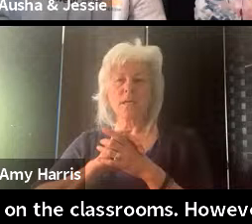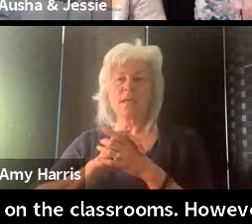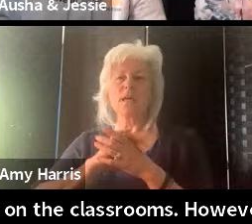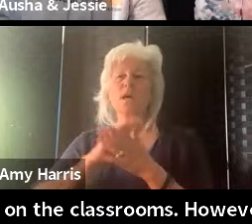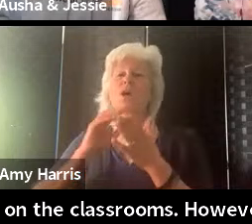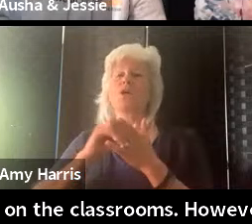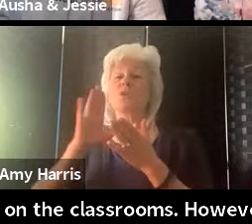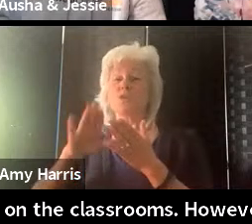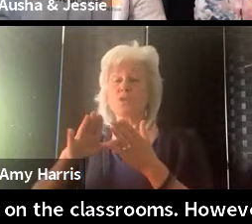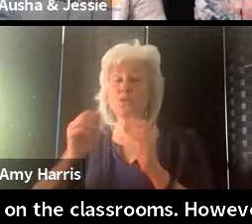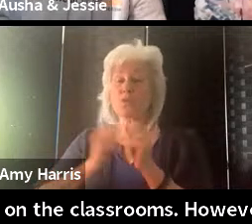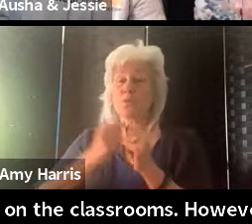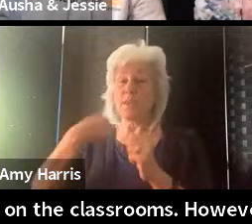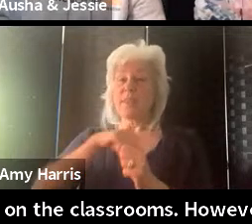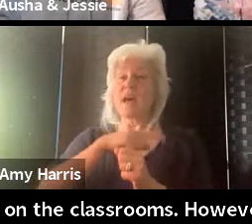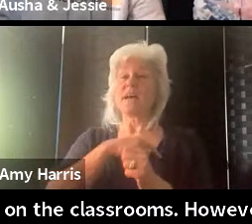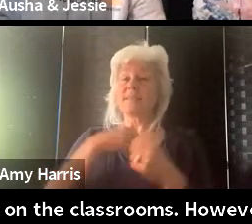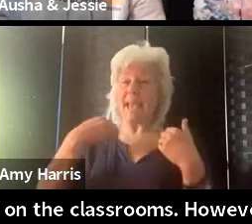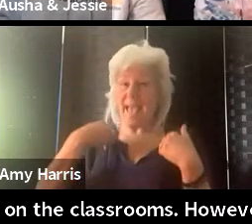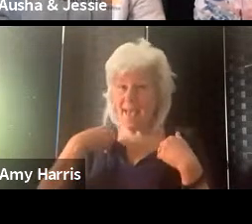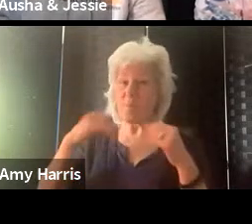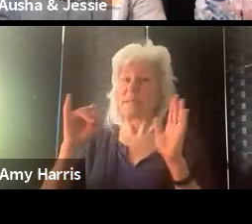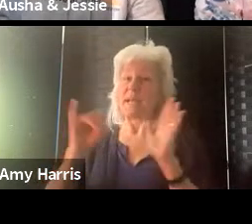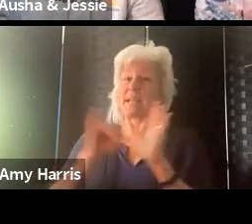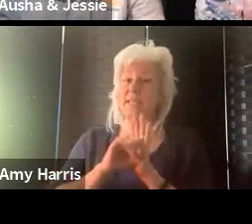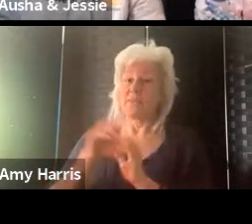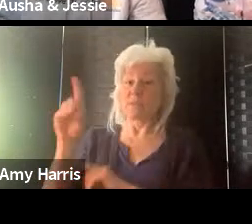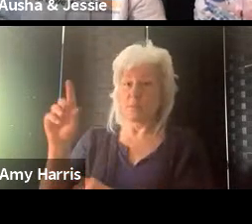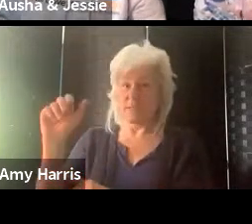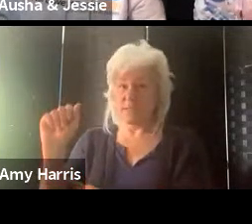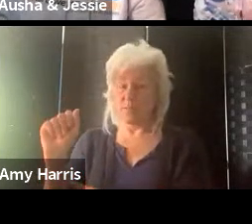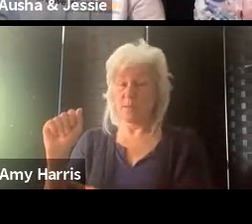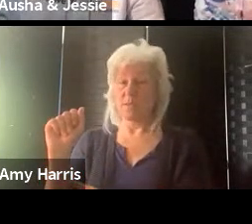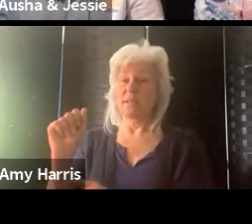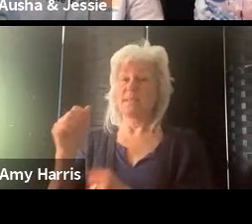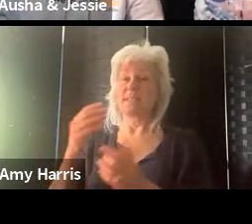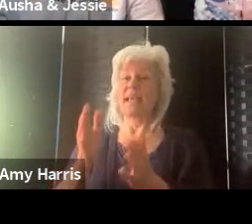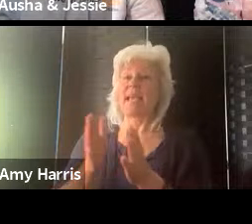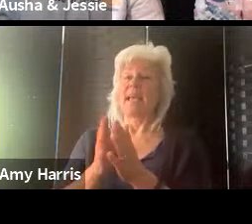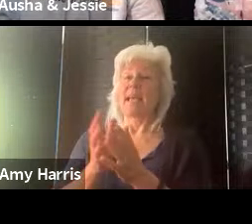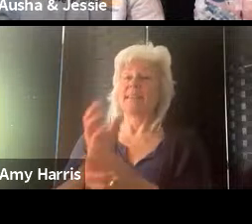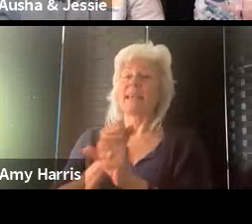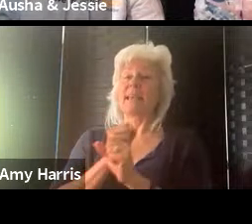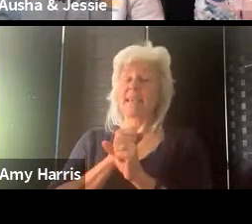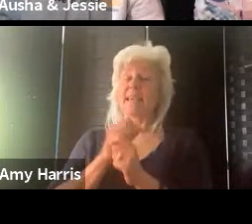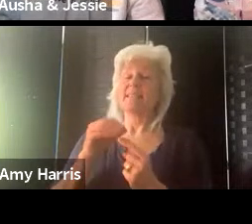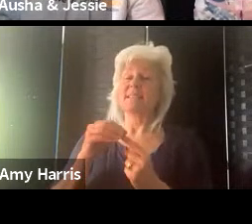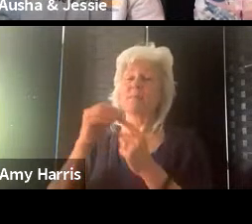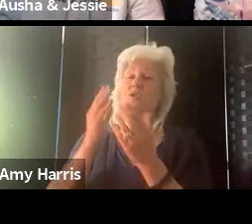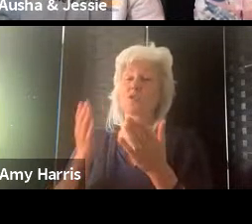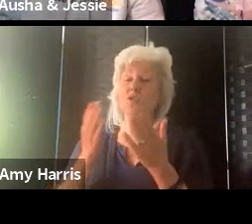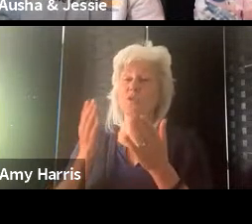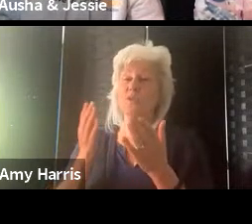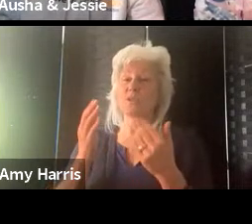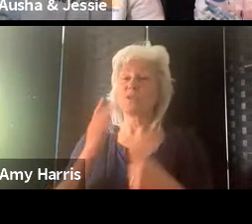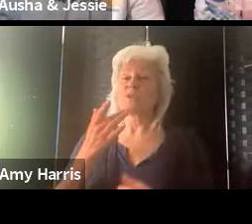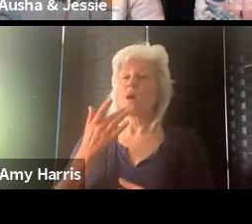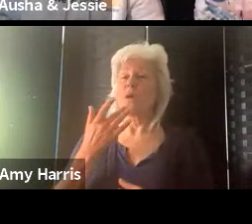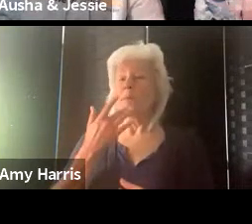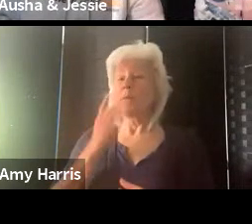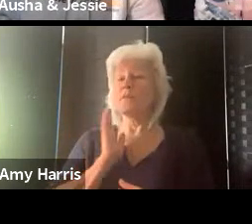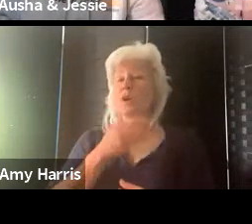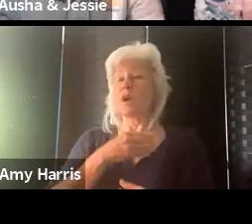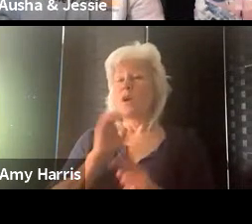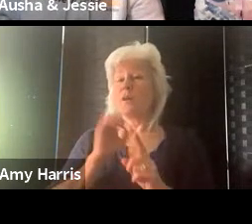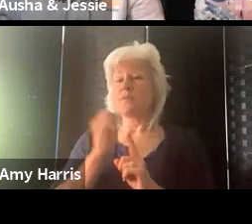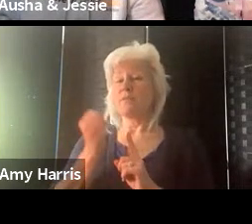special education services. So I would actually liken our environment more like what Christine had talked about